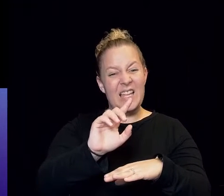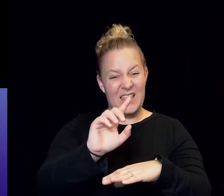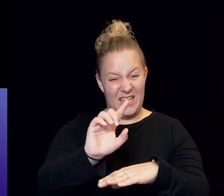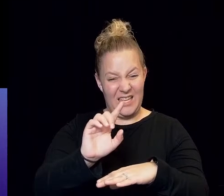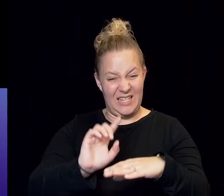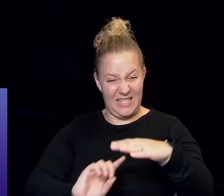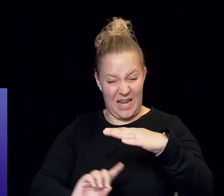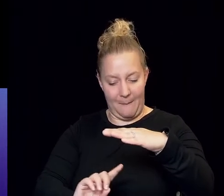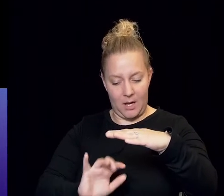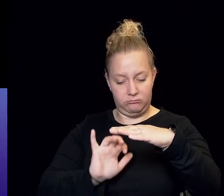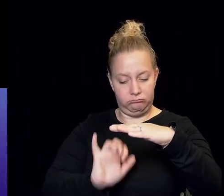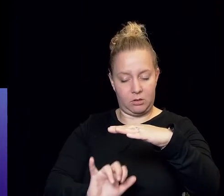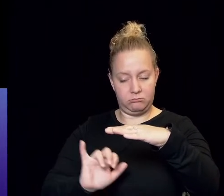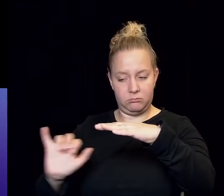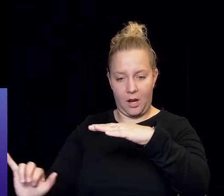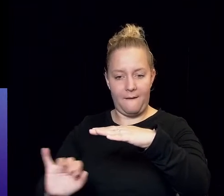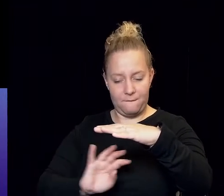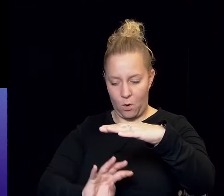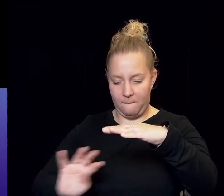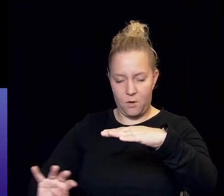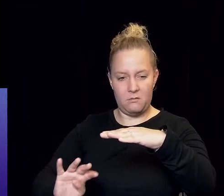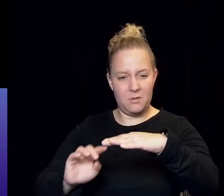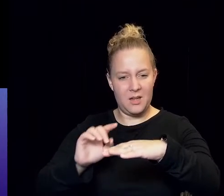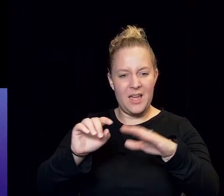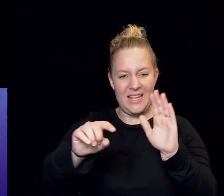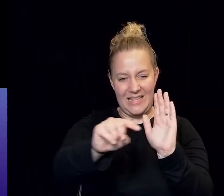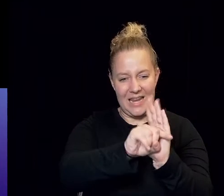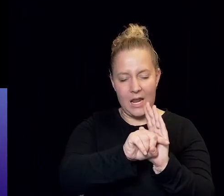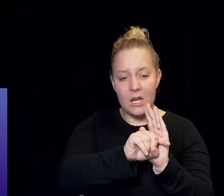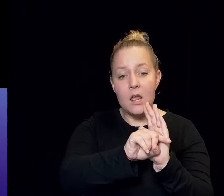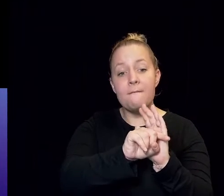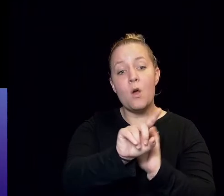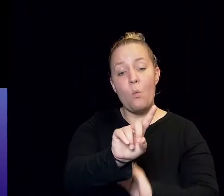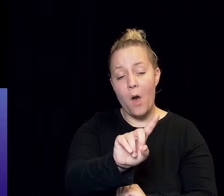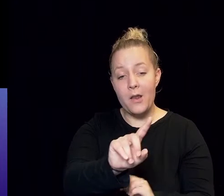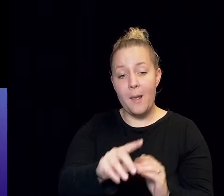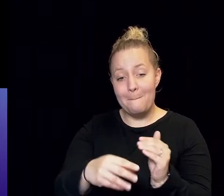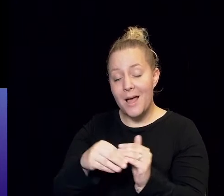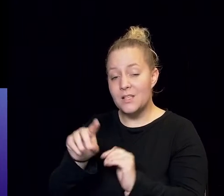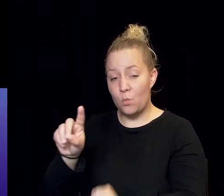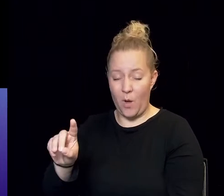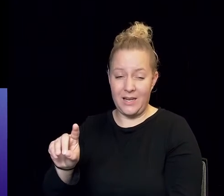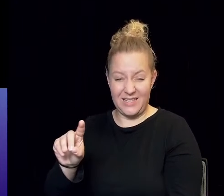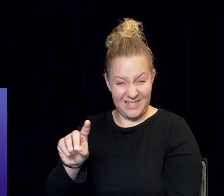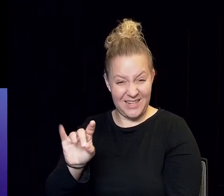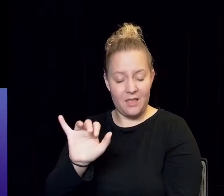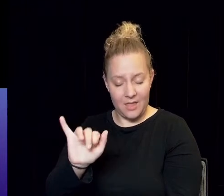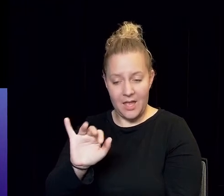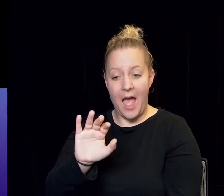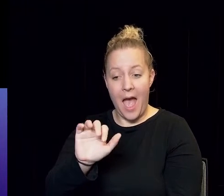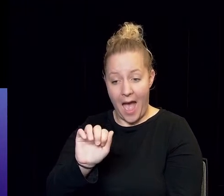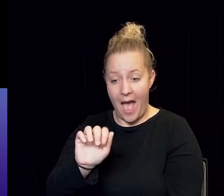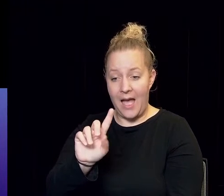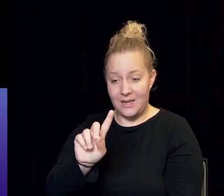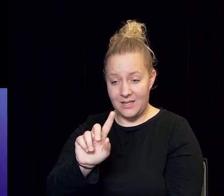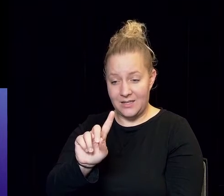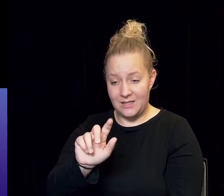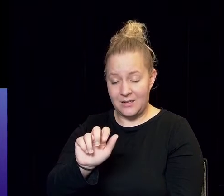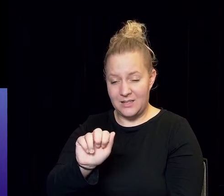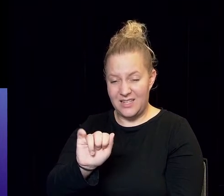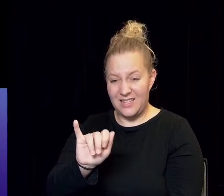change. I'll have a 4. Well, what's negative 1 plus 1? Those are additive inverses. Same